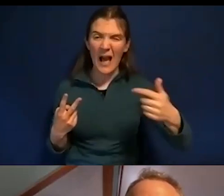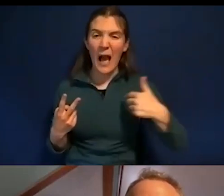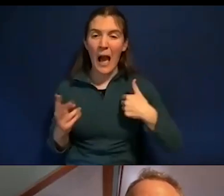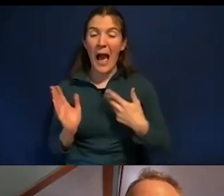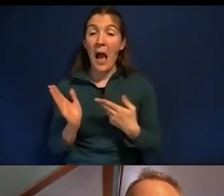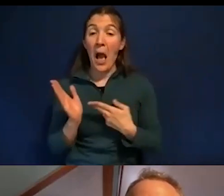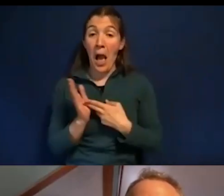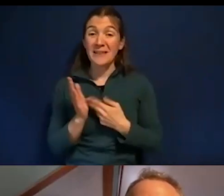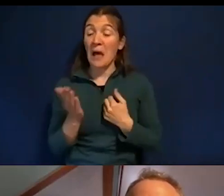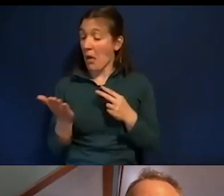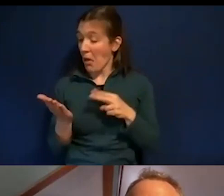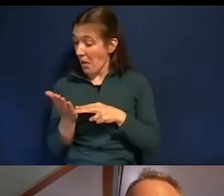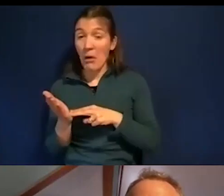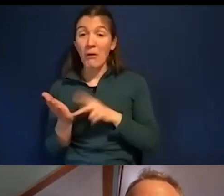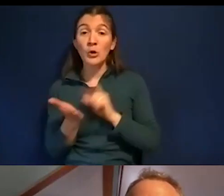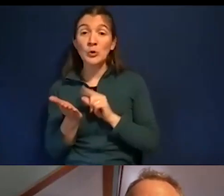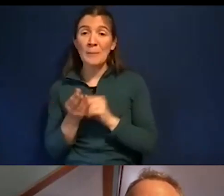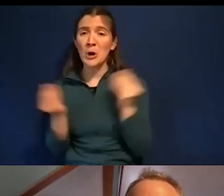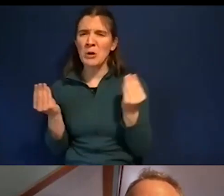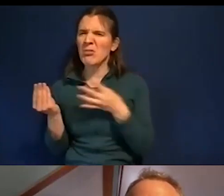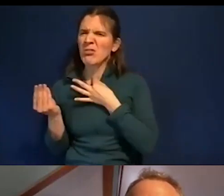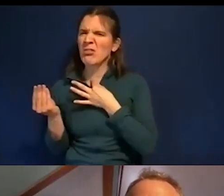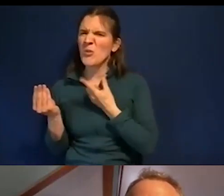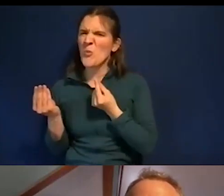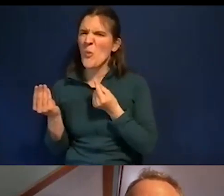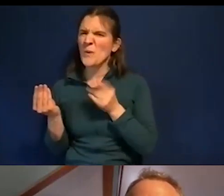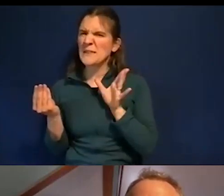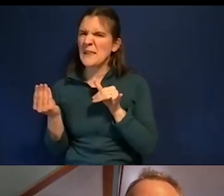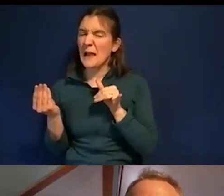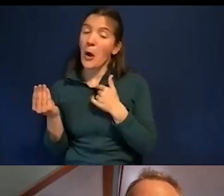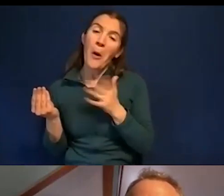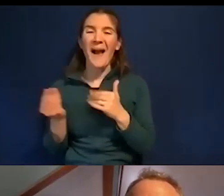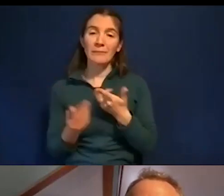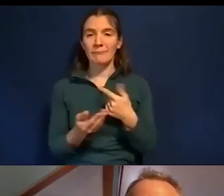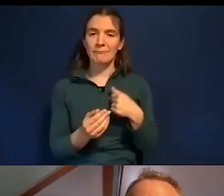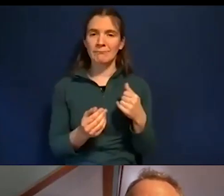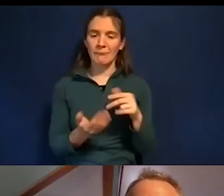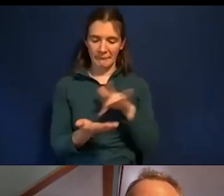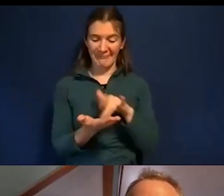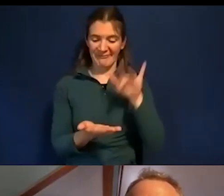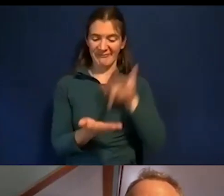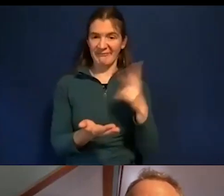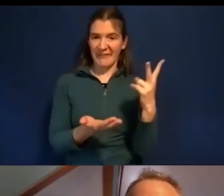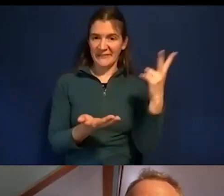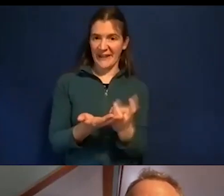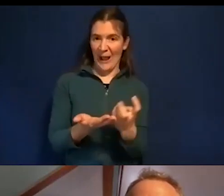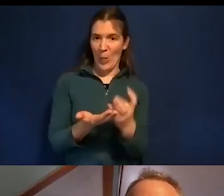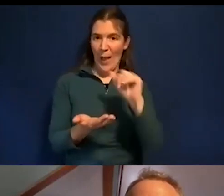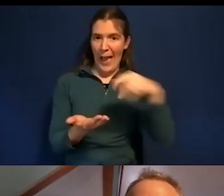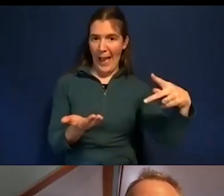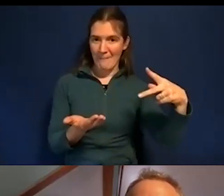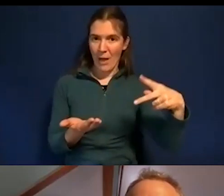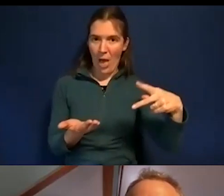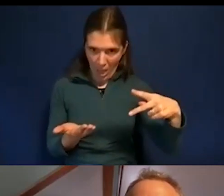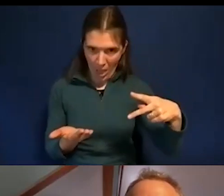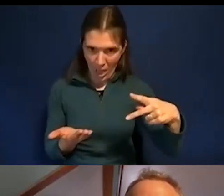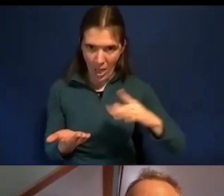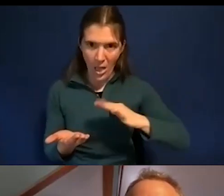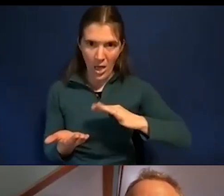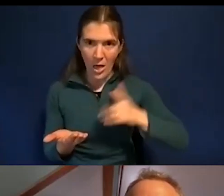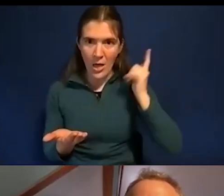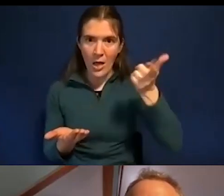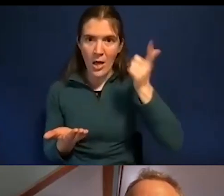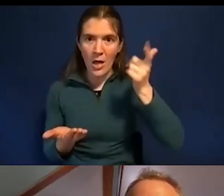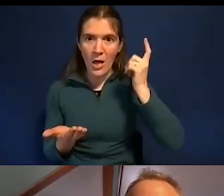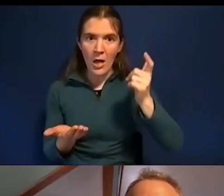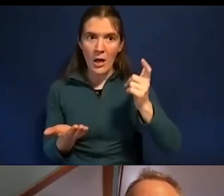So I honestly saw this in the Reformer and figured I would give it a download. And I didn't realize that if